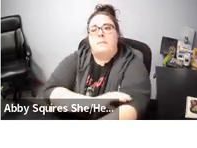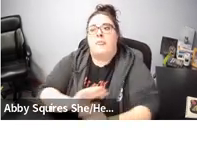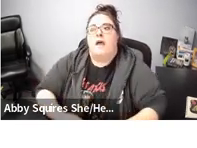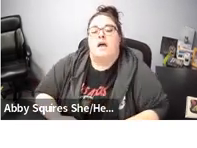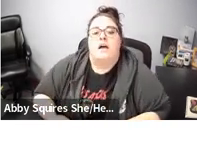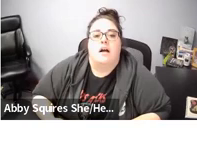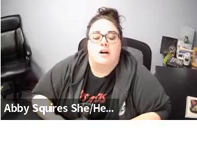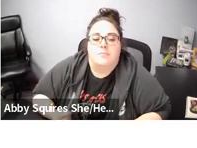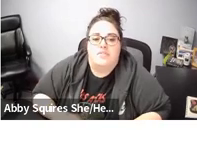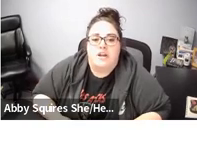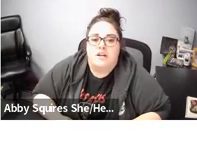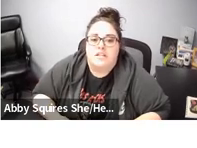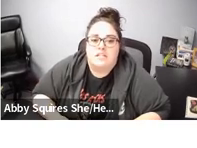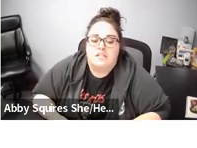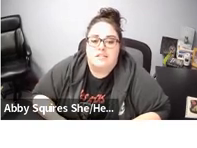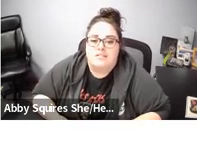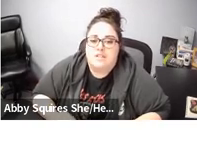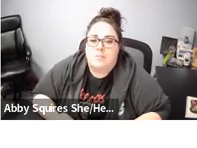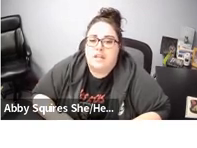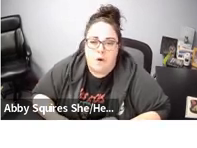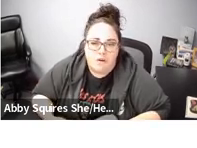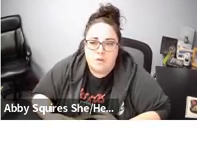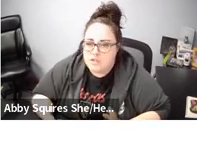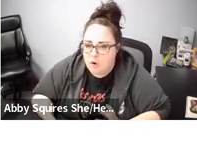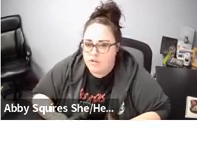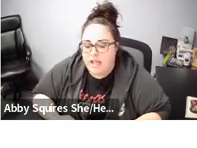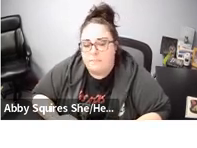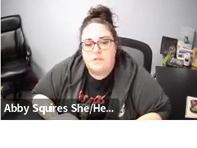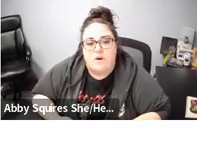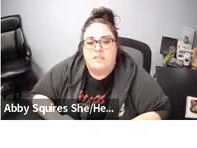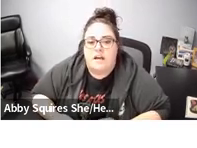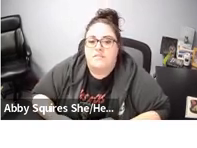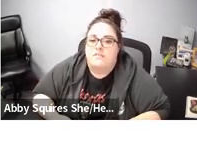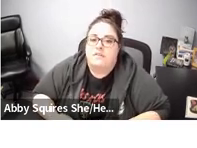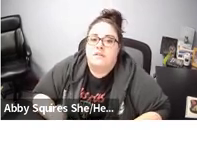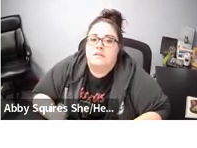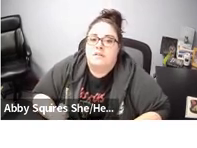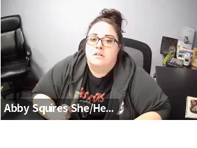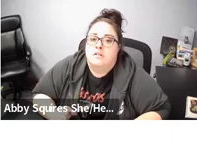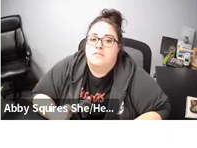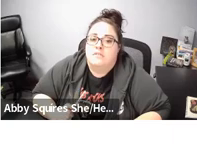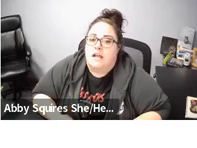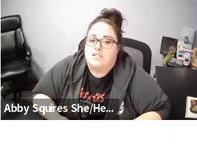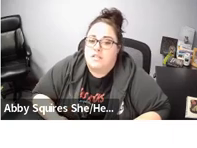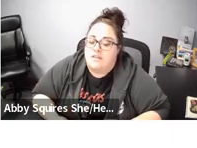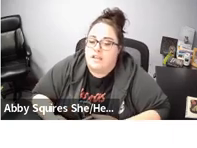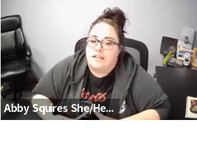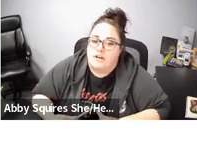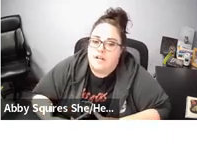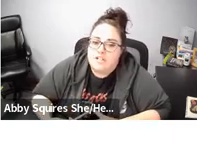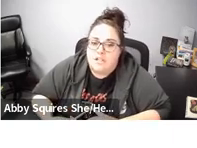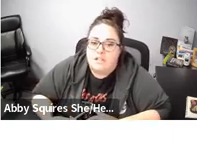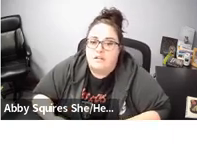but there is just so much overlap. So a lot of consoles have